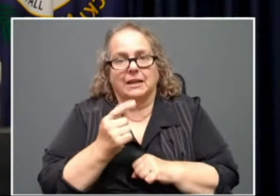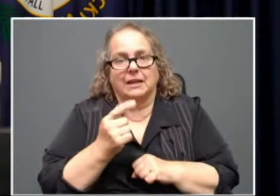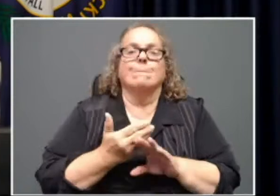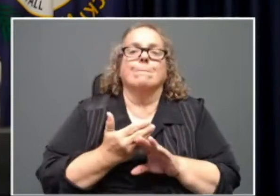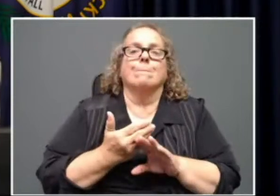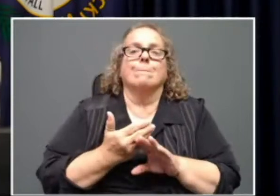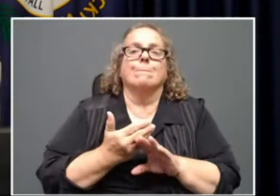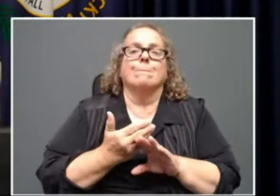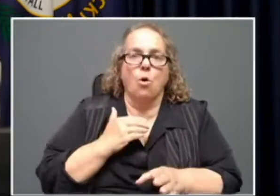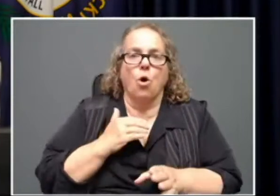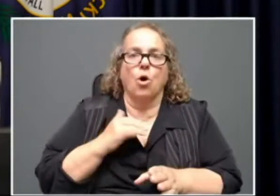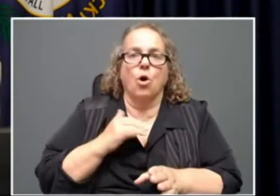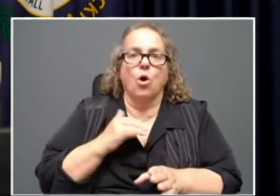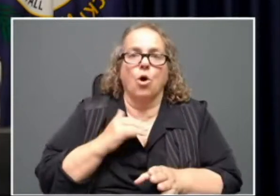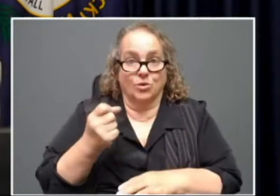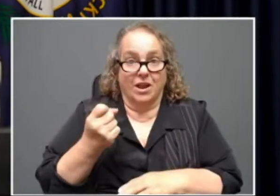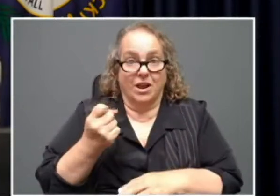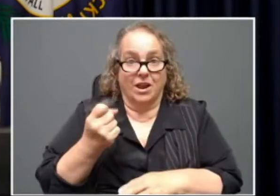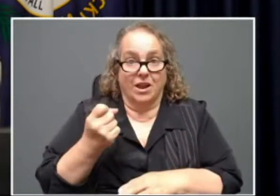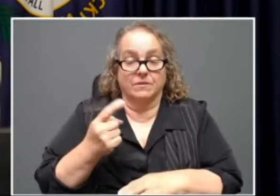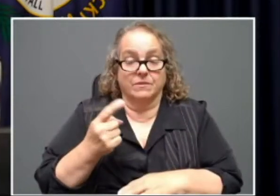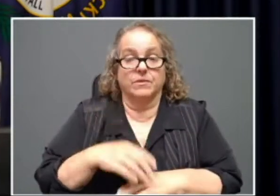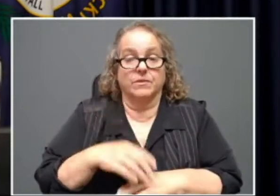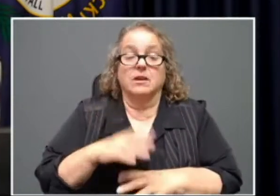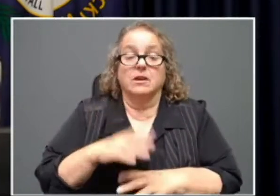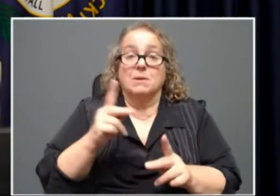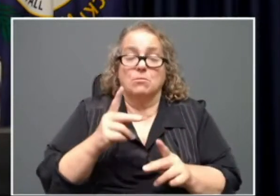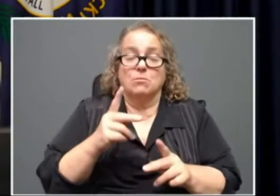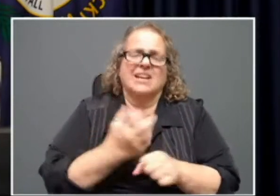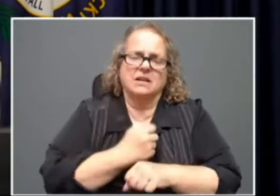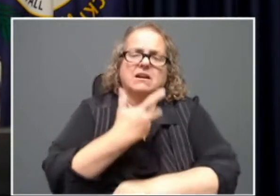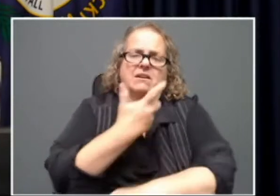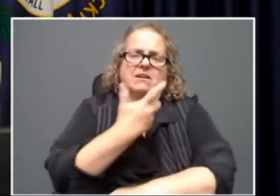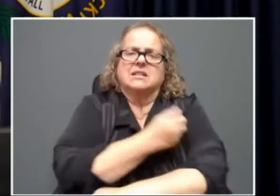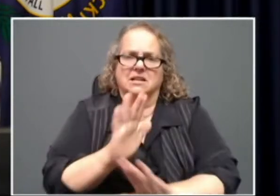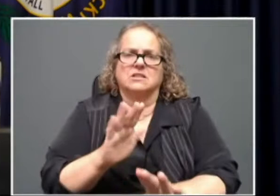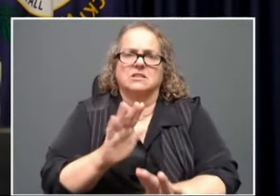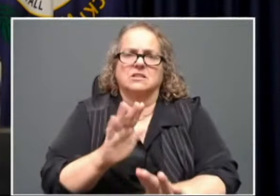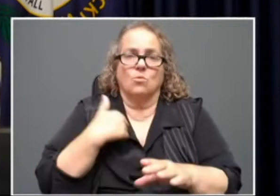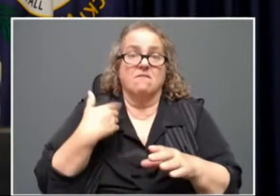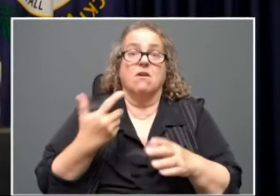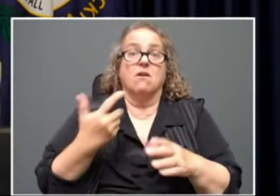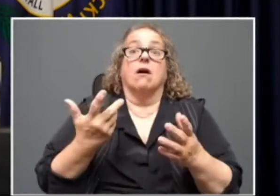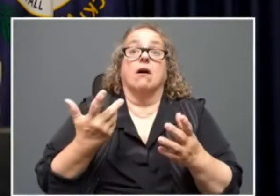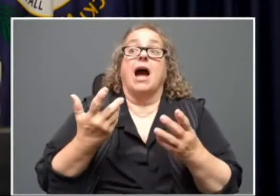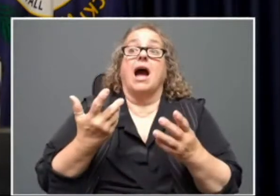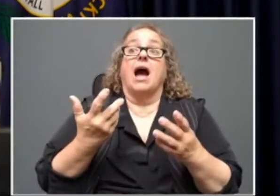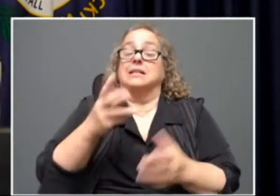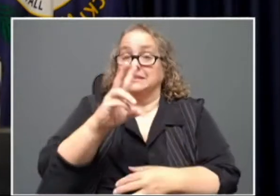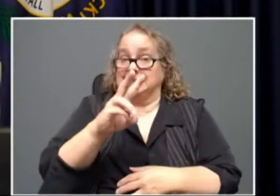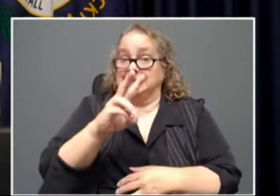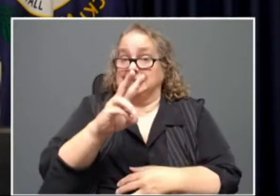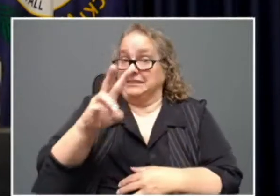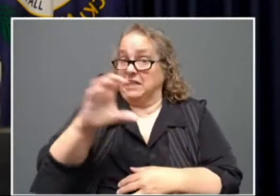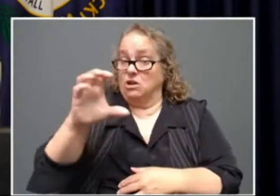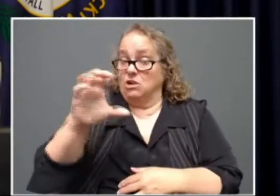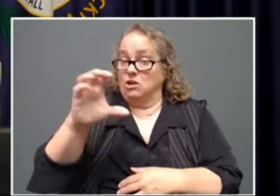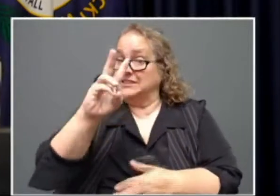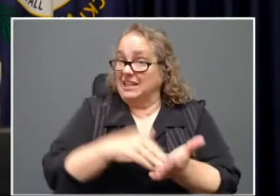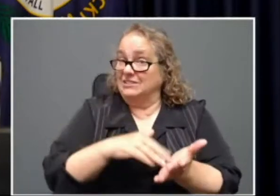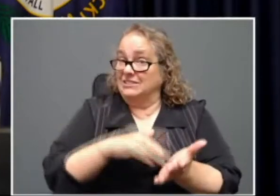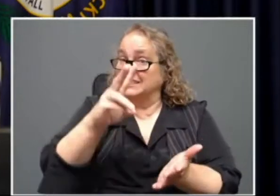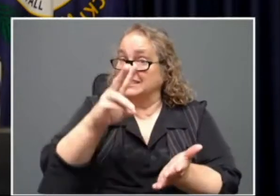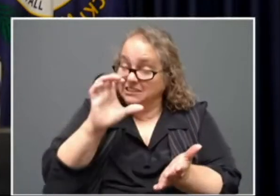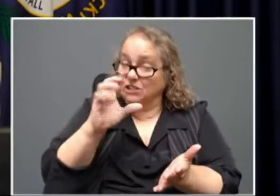that June 11th. Folks, get vaccinated. We've lost 6,600 Kentuckians. We need you to protect